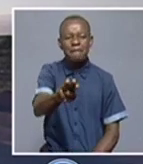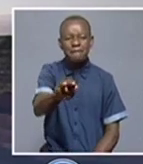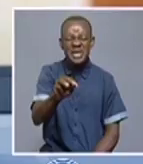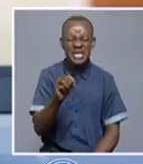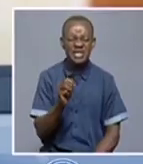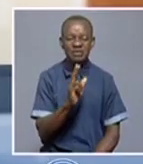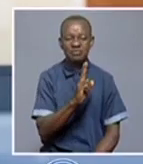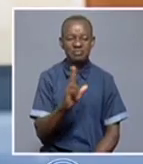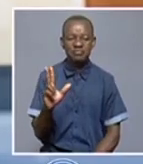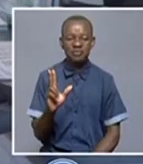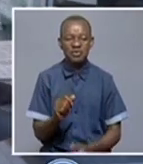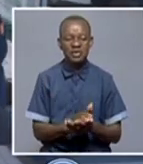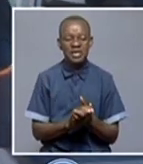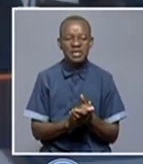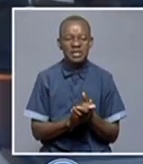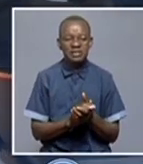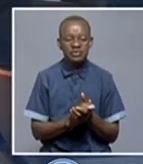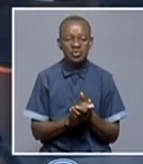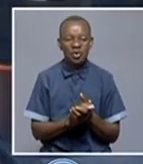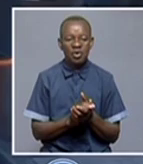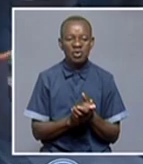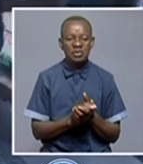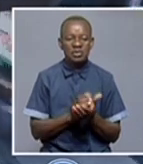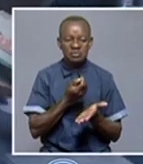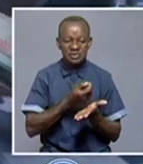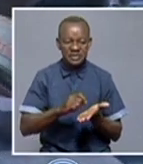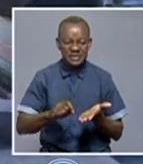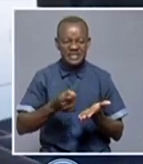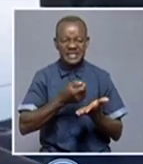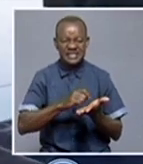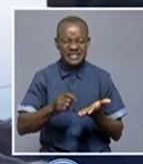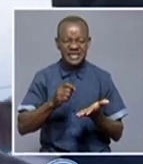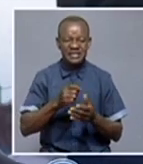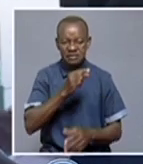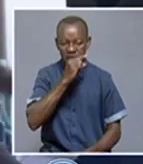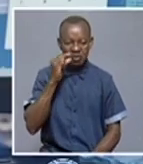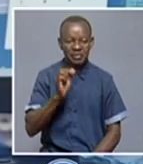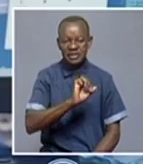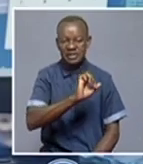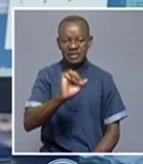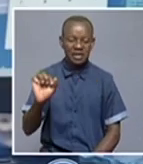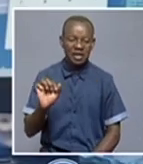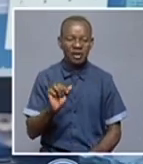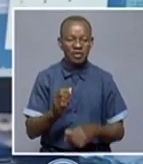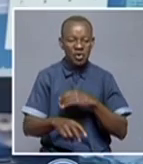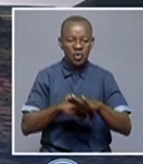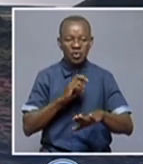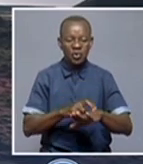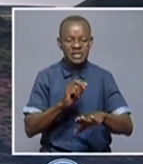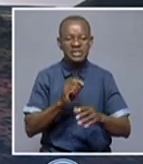these elections. Remember, the DRC is one of the most populated areas on the globe, and not just the